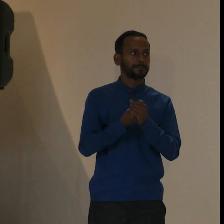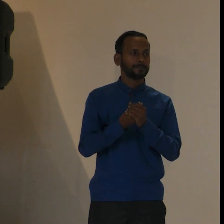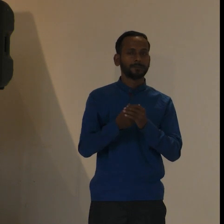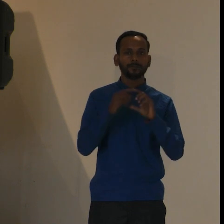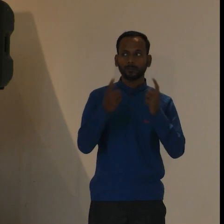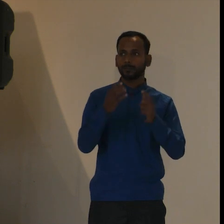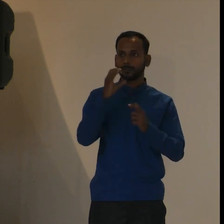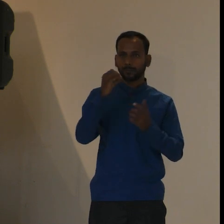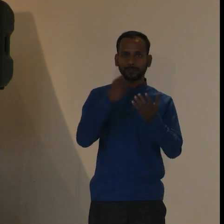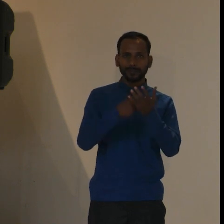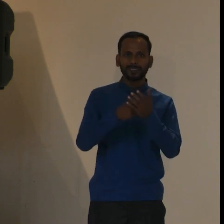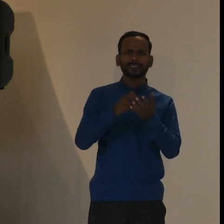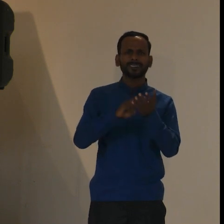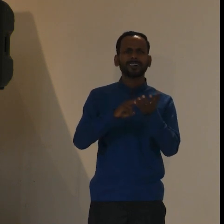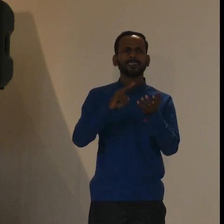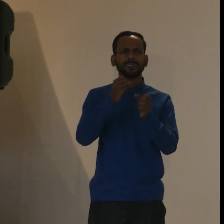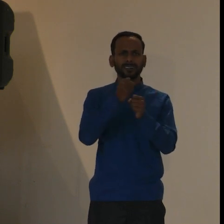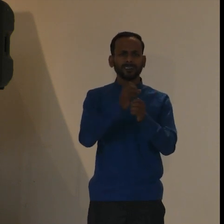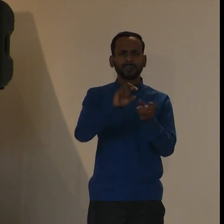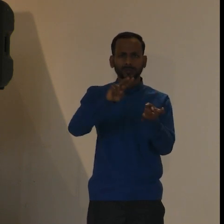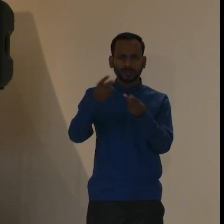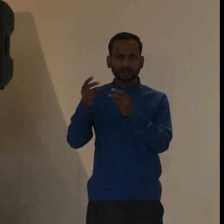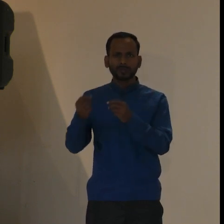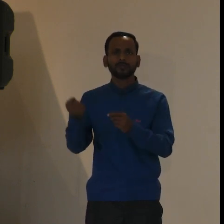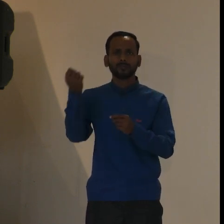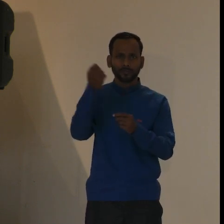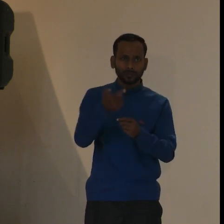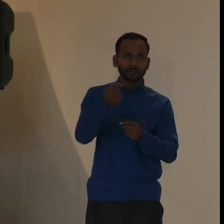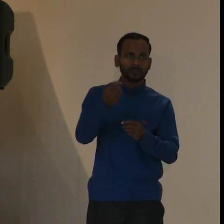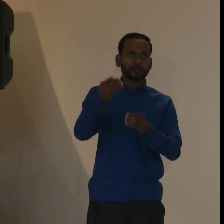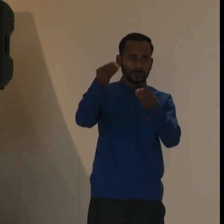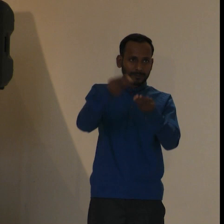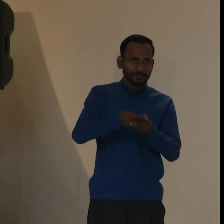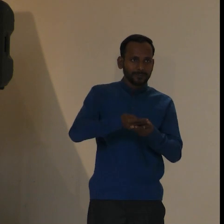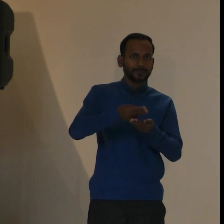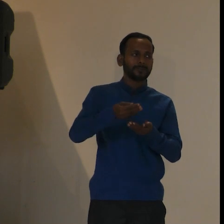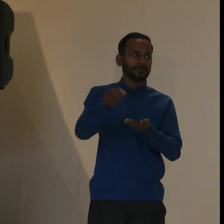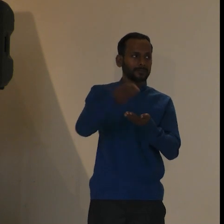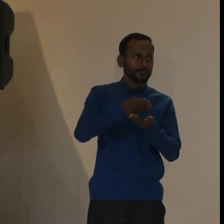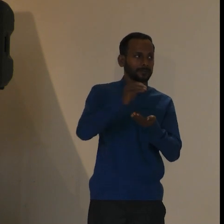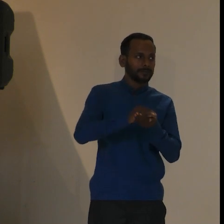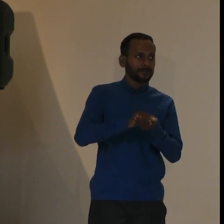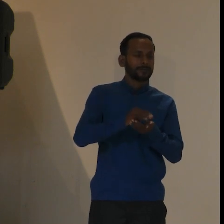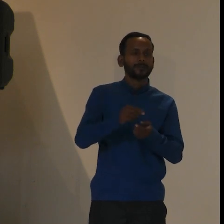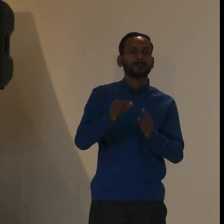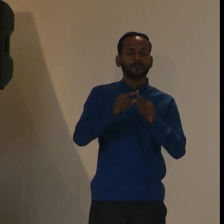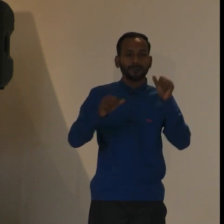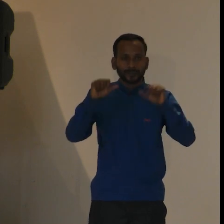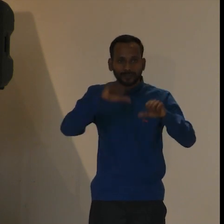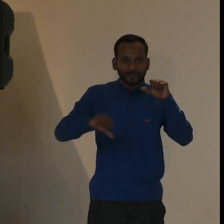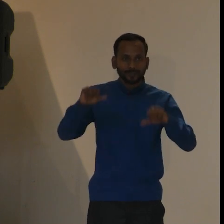all organizations that help fund in so many ways, not just the projects that you all are involved in, but the projects at